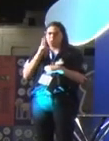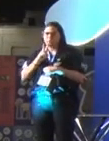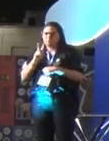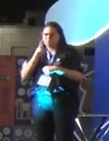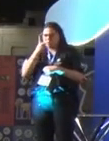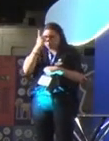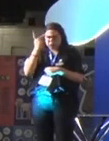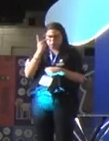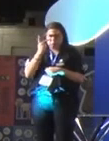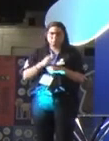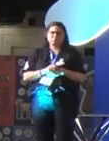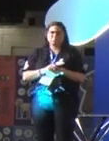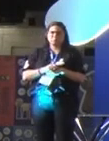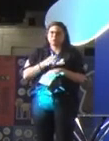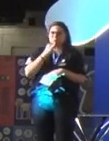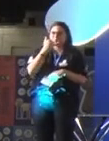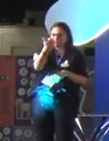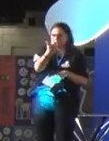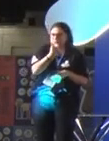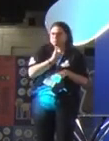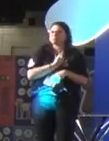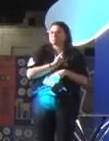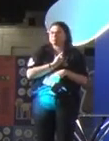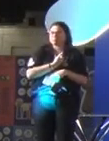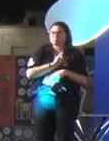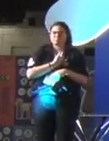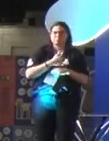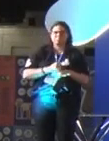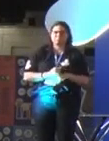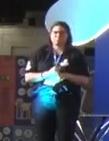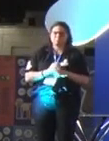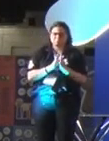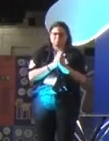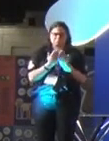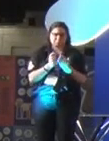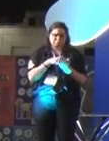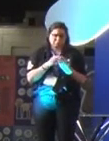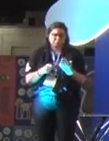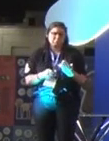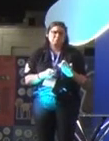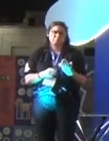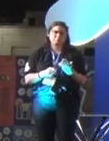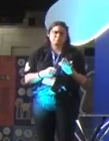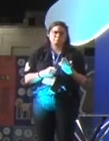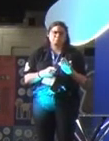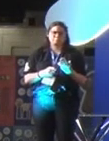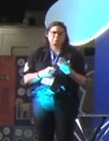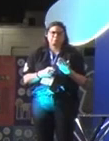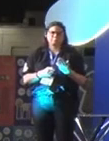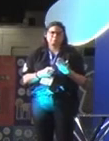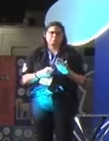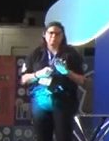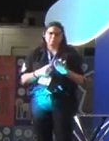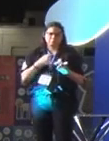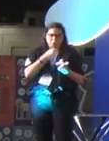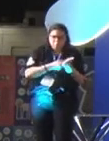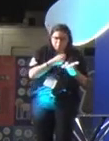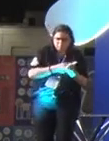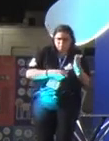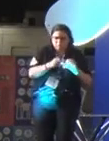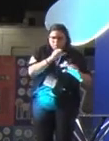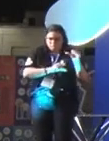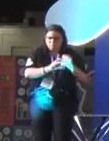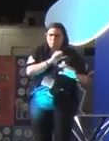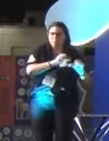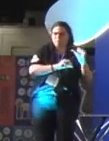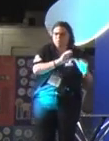me. A writer said, "The war against climate change will not be won with